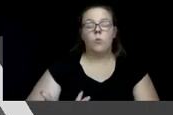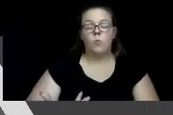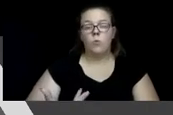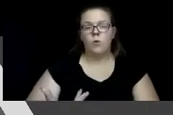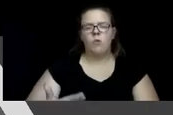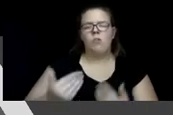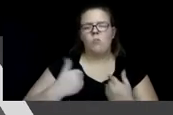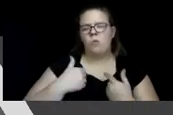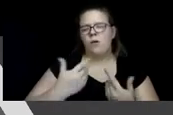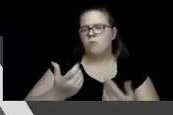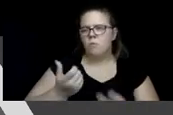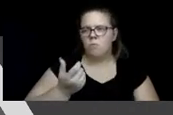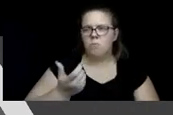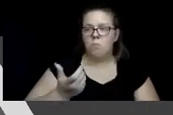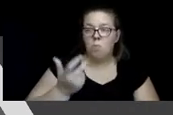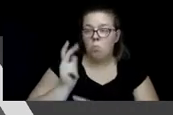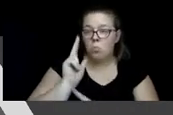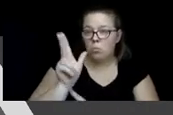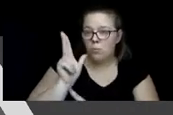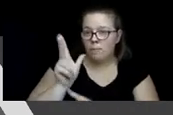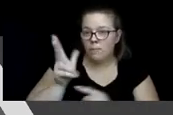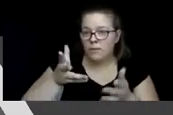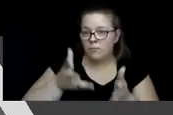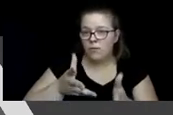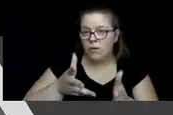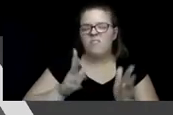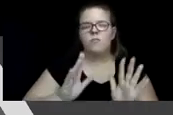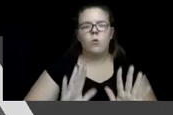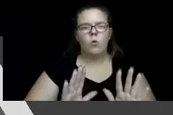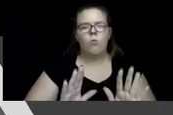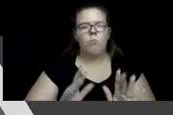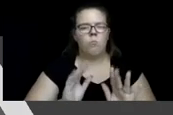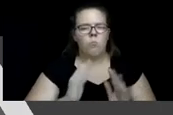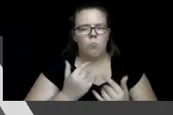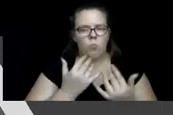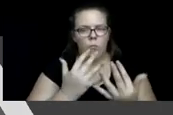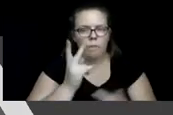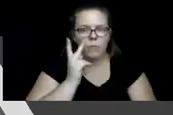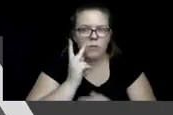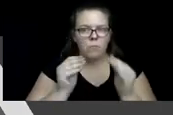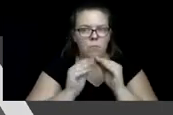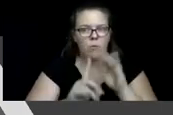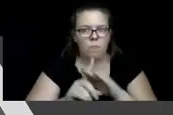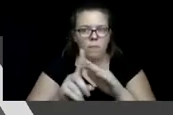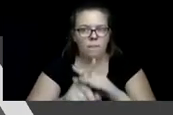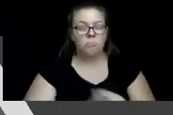just 3 minutes, so let's give it a minute. Okay.